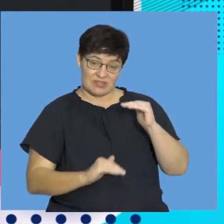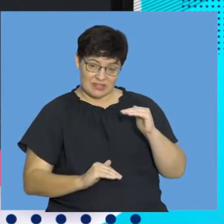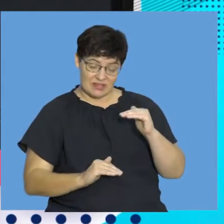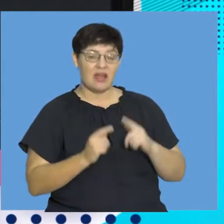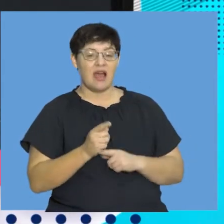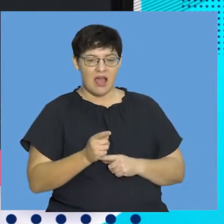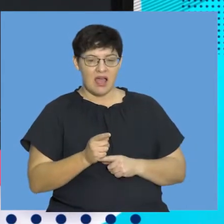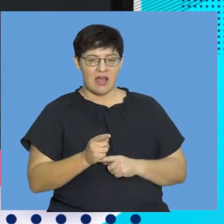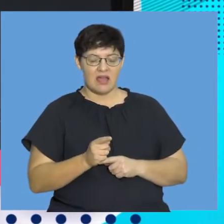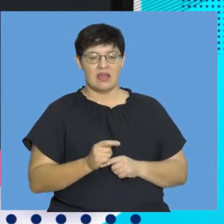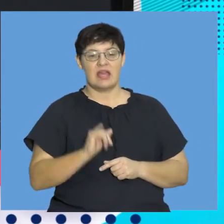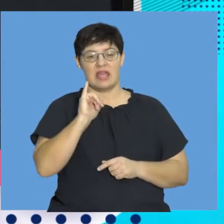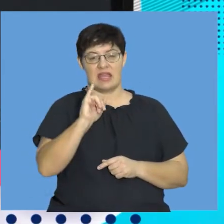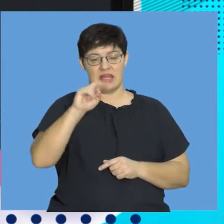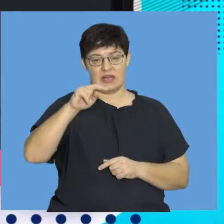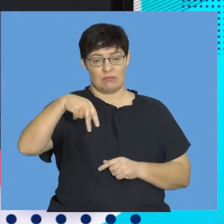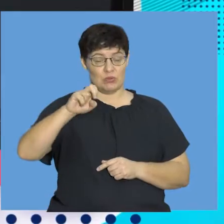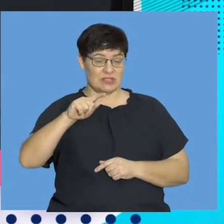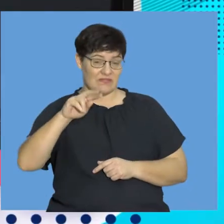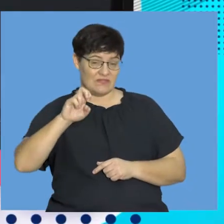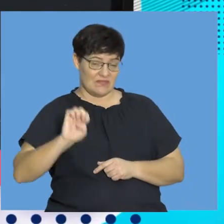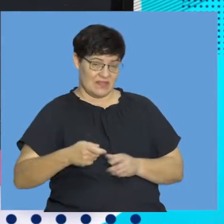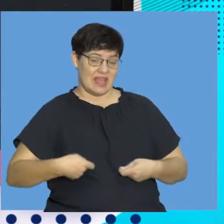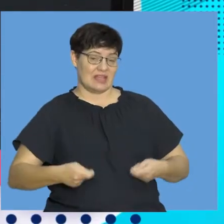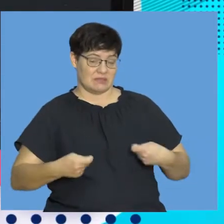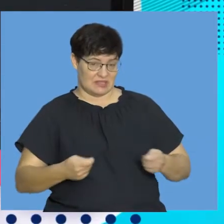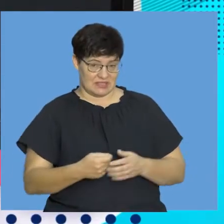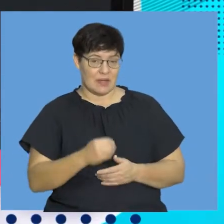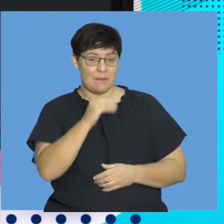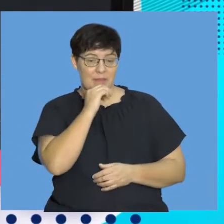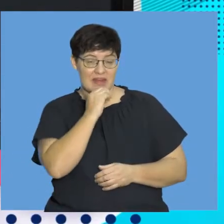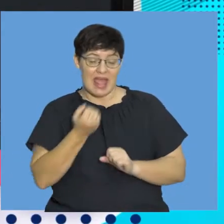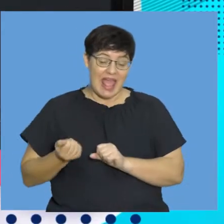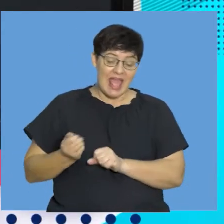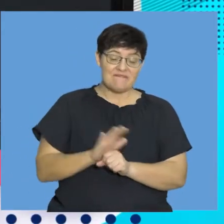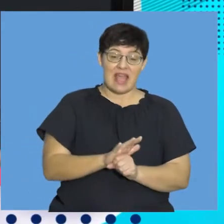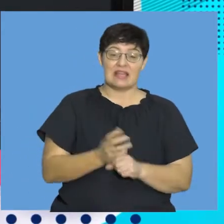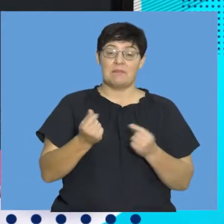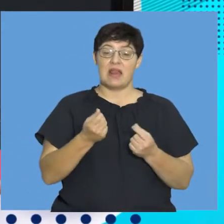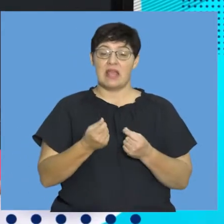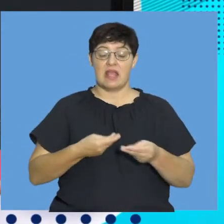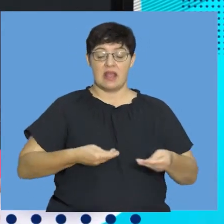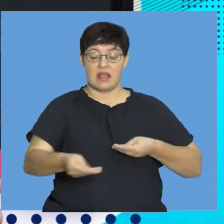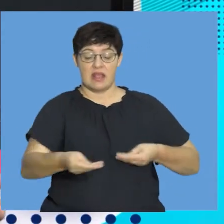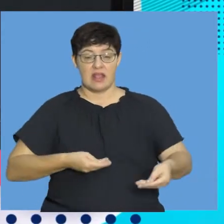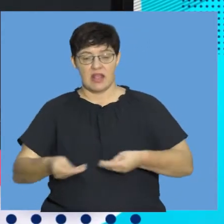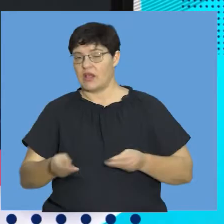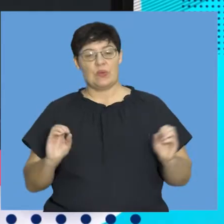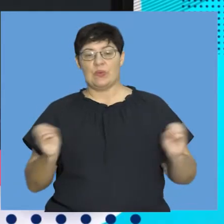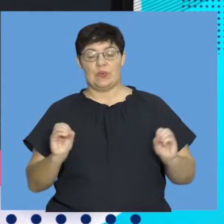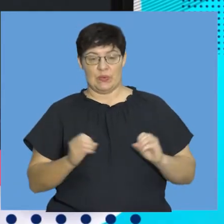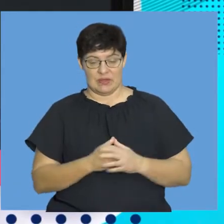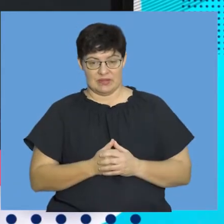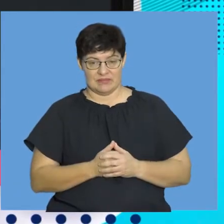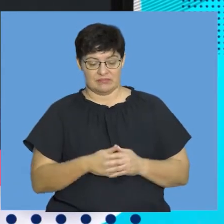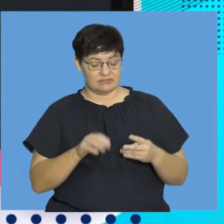depreciation is an imputed expense, an expense that does not affect the flow of funds. Right? Think of